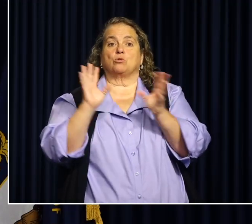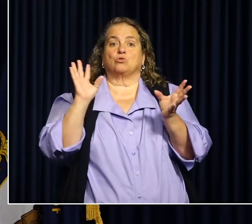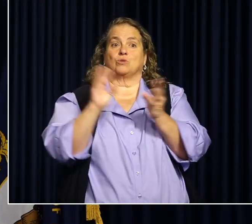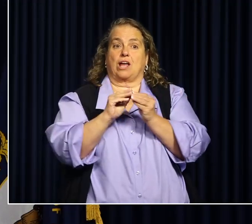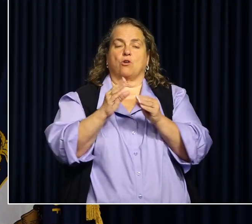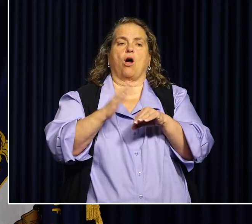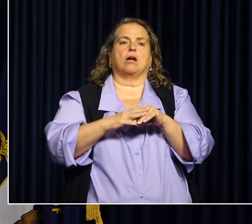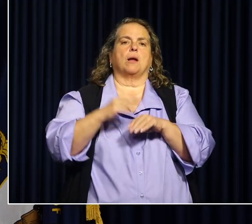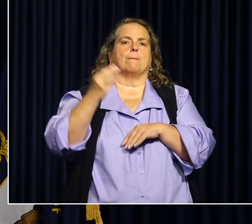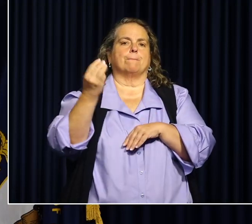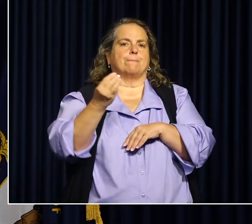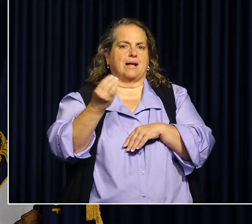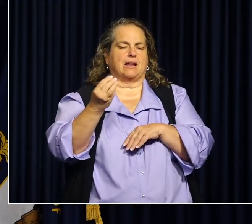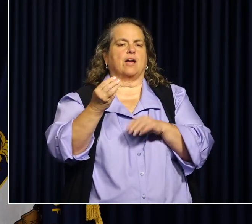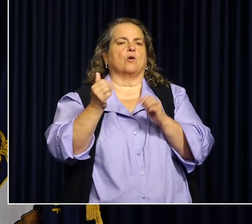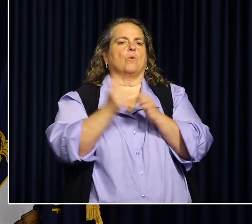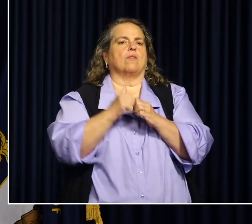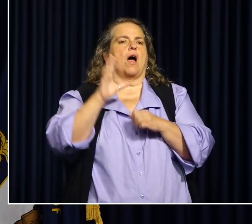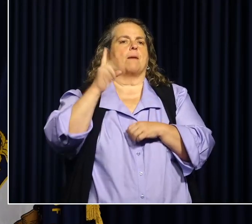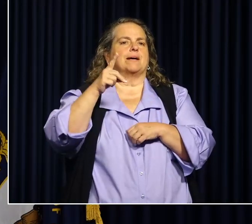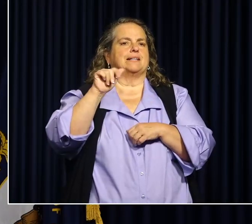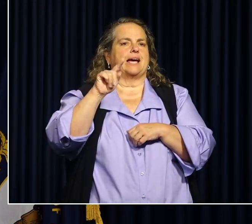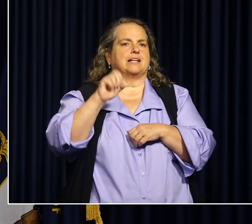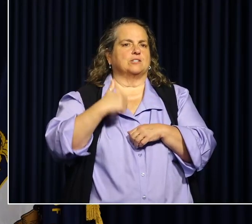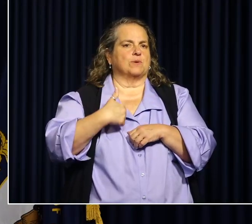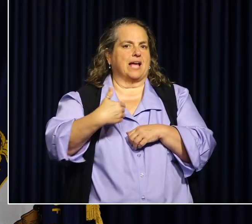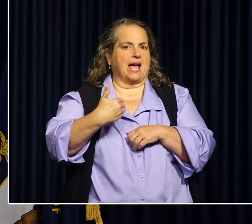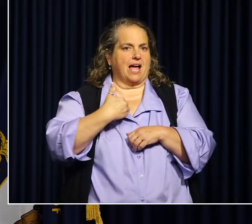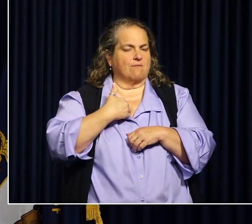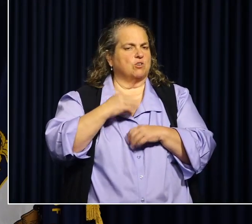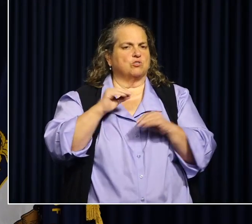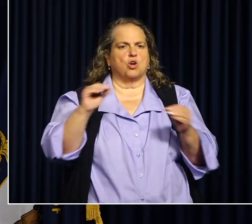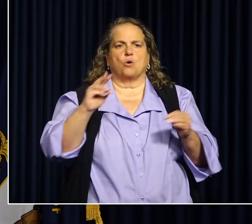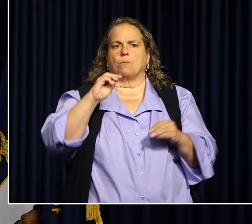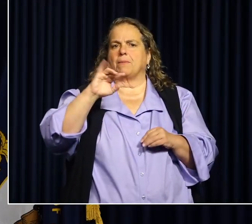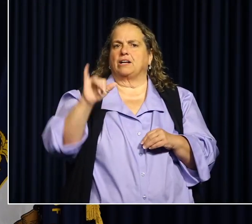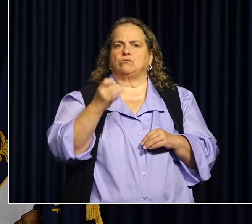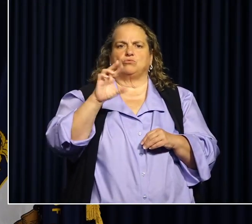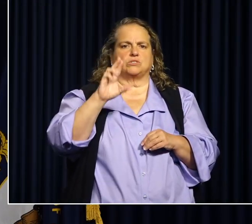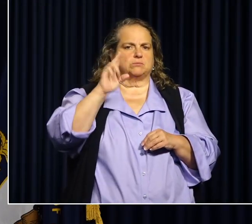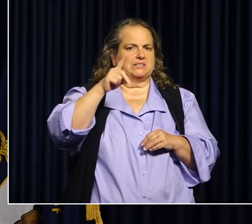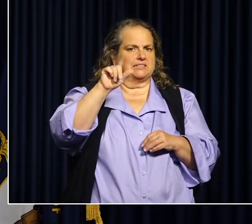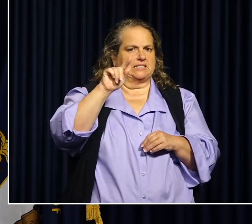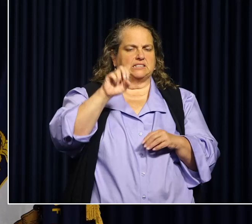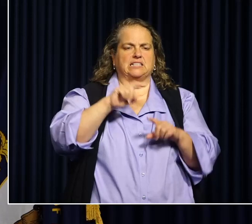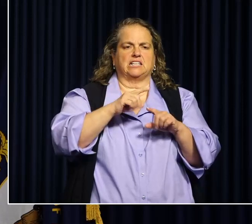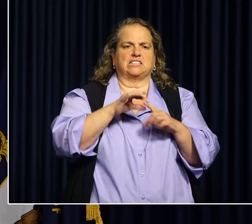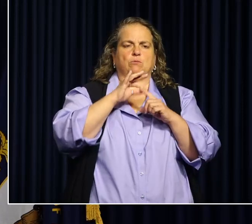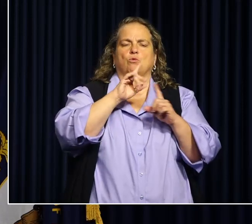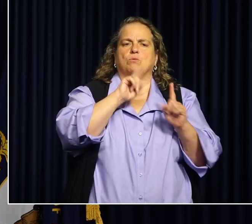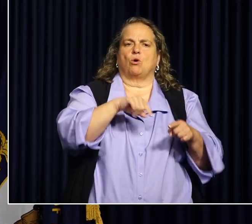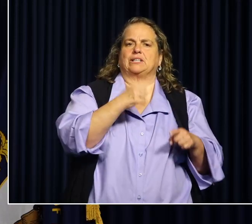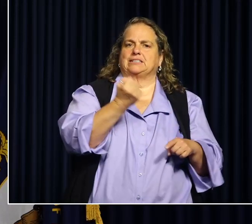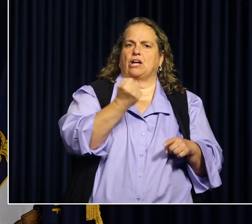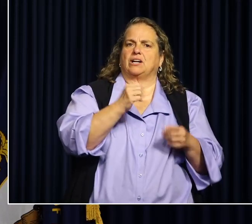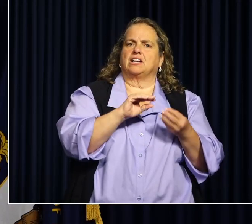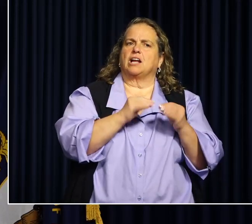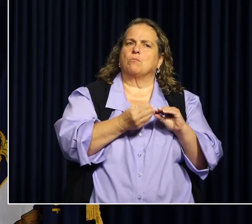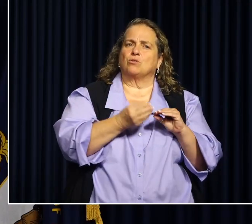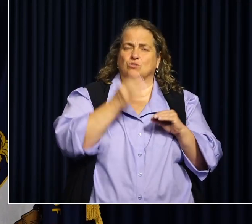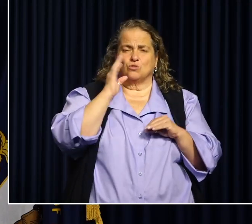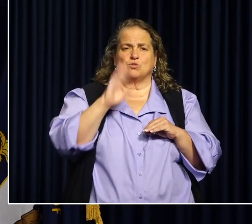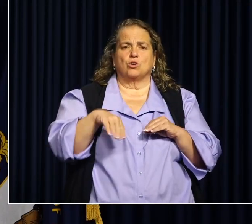on Monday along with the updates that we have. We won't have any major updates other than reporting Saturday's numbers. You know,